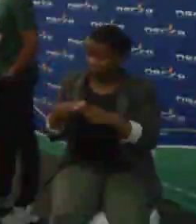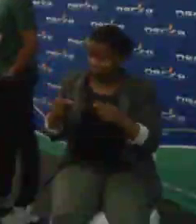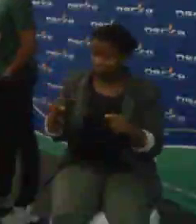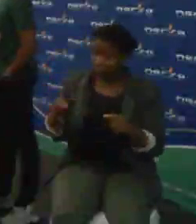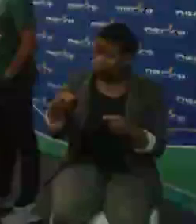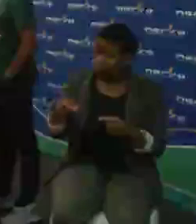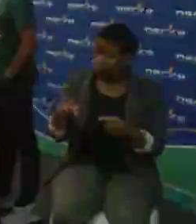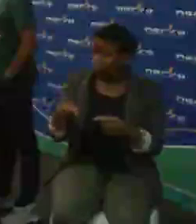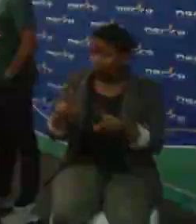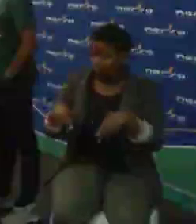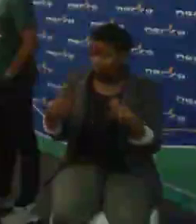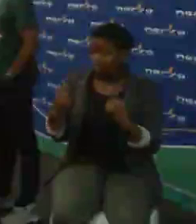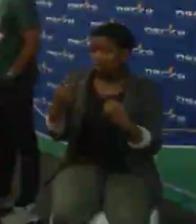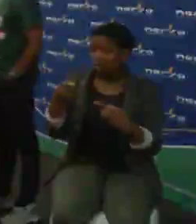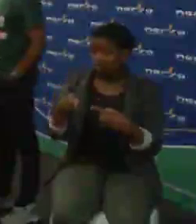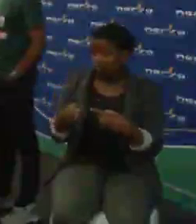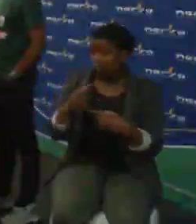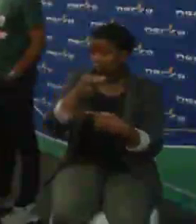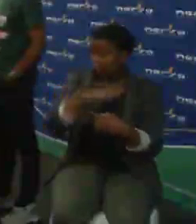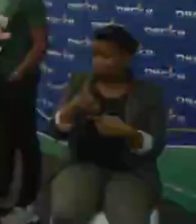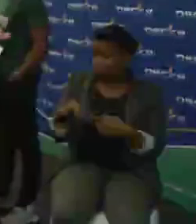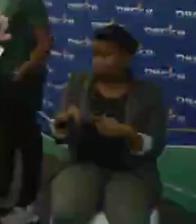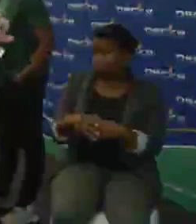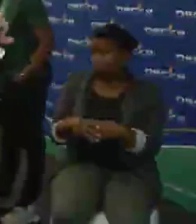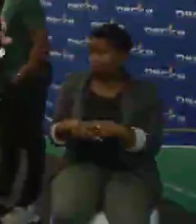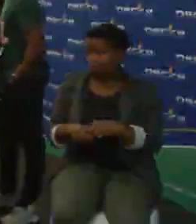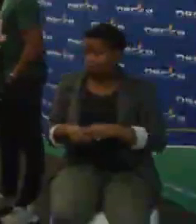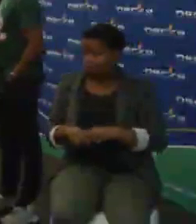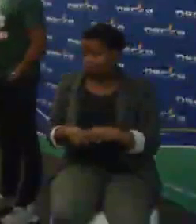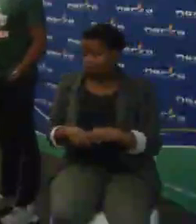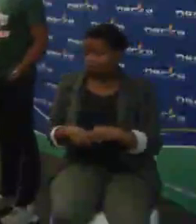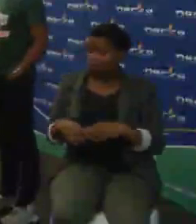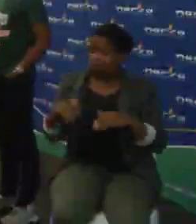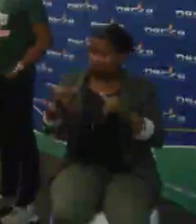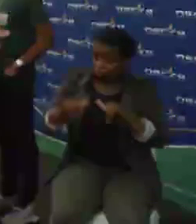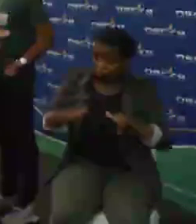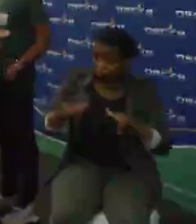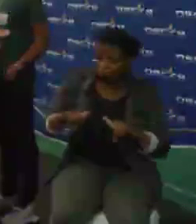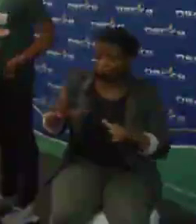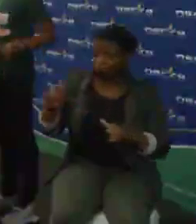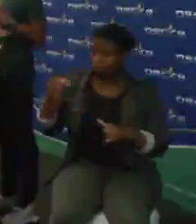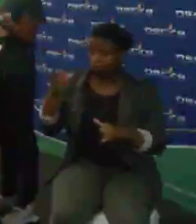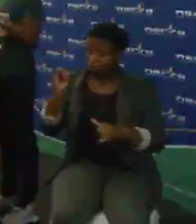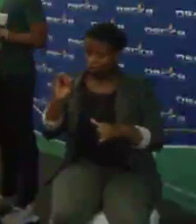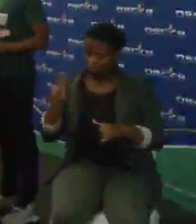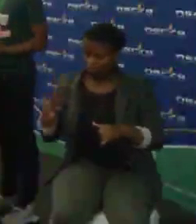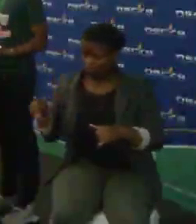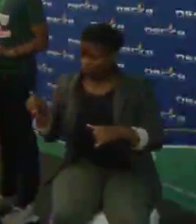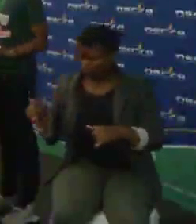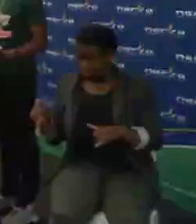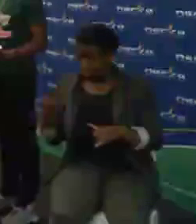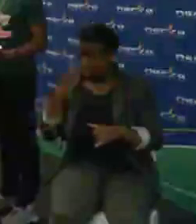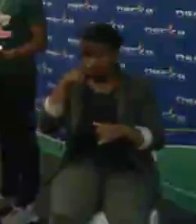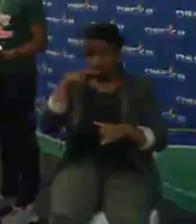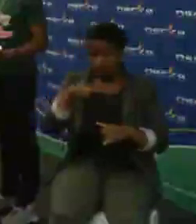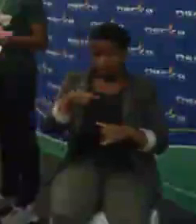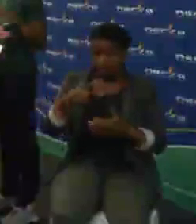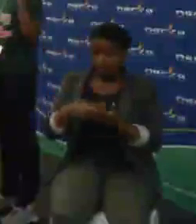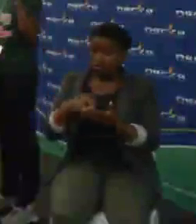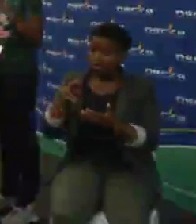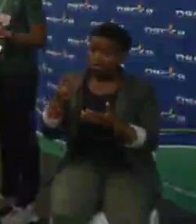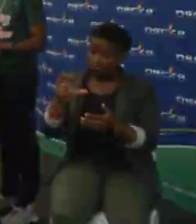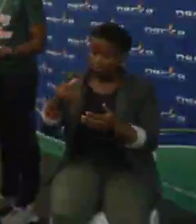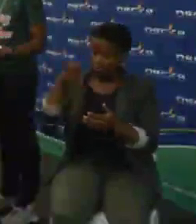MYPD that might be out of sync with the IRP? So we should wait for the IRP. Rather fix on what we get already on the